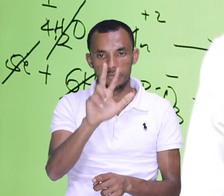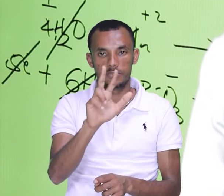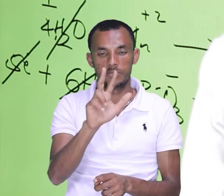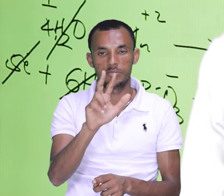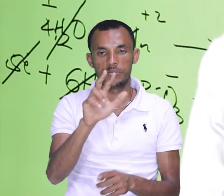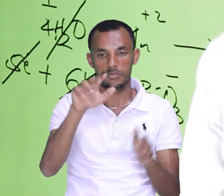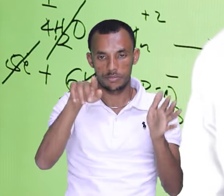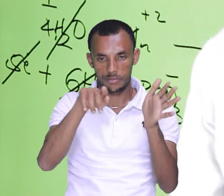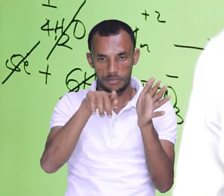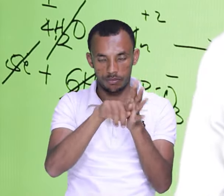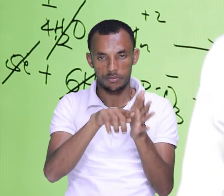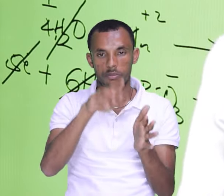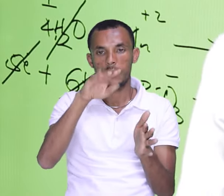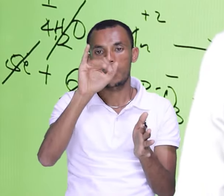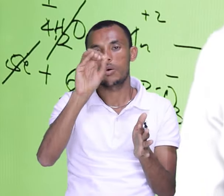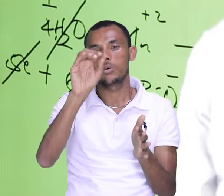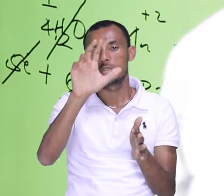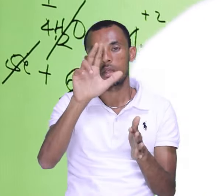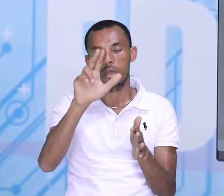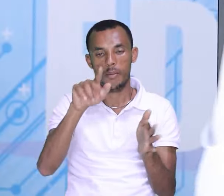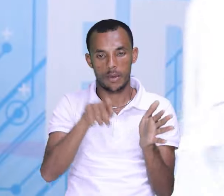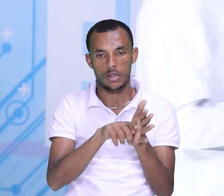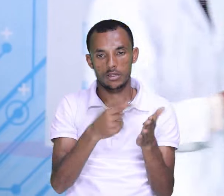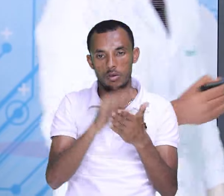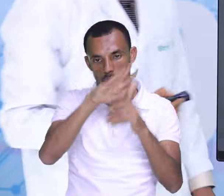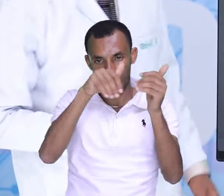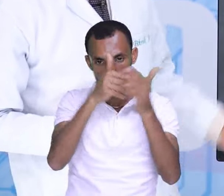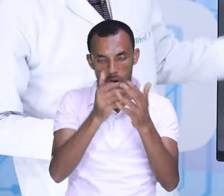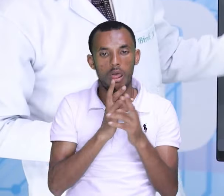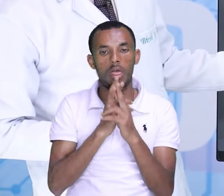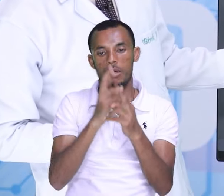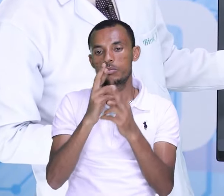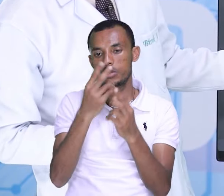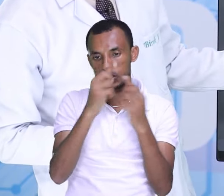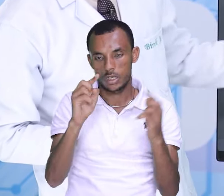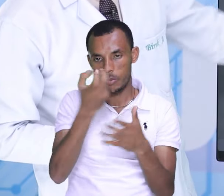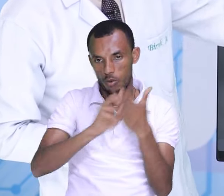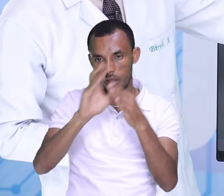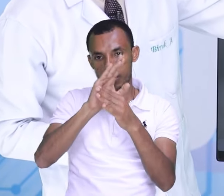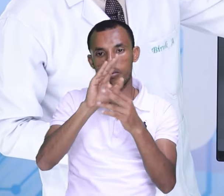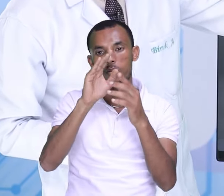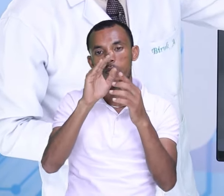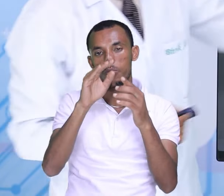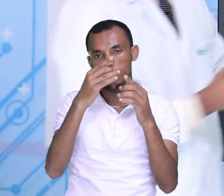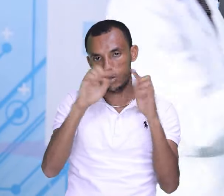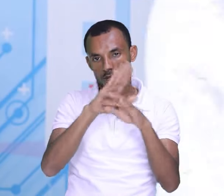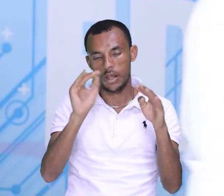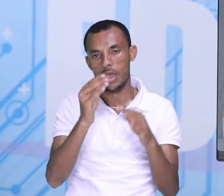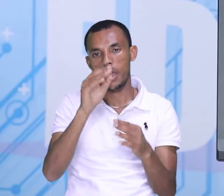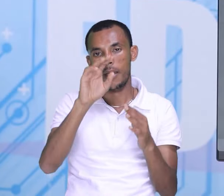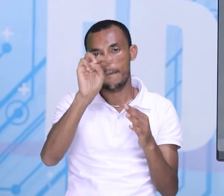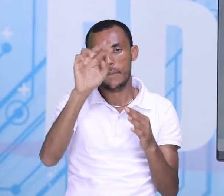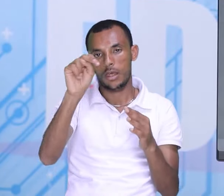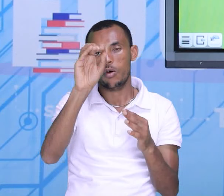BiO3 minus, BiO3 minus. This is all about in reactant position. In product position is MnO4